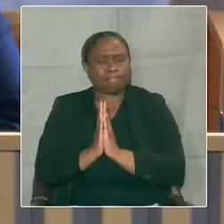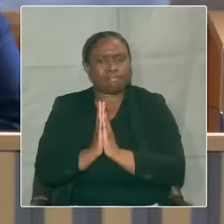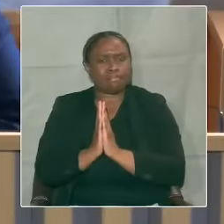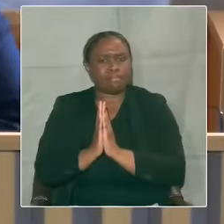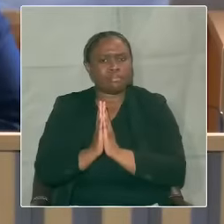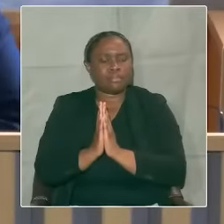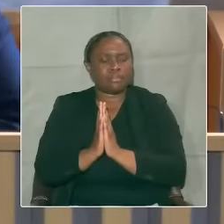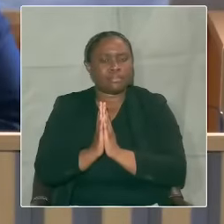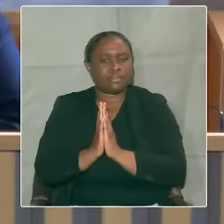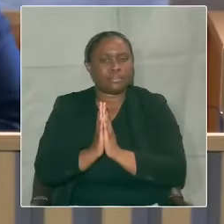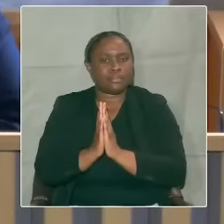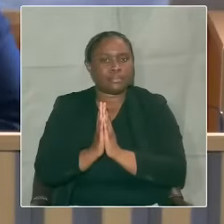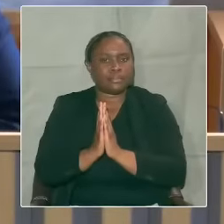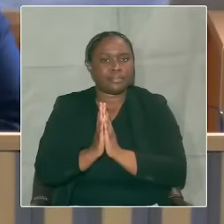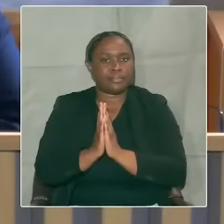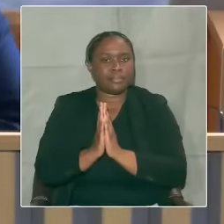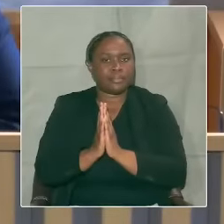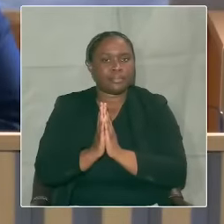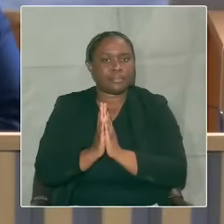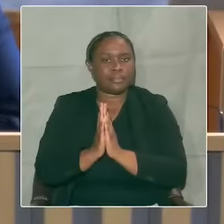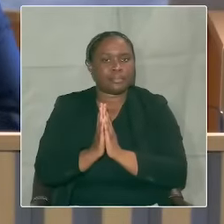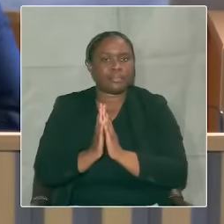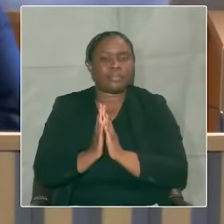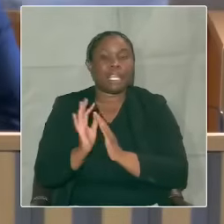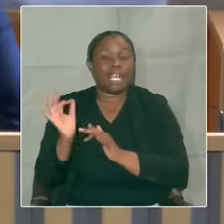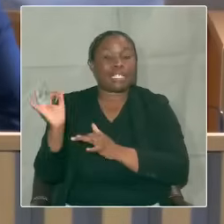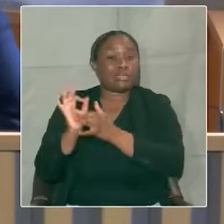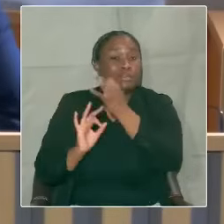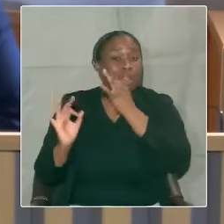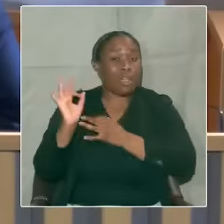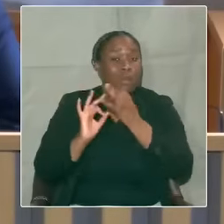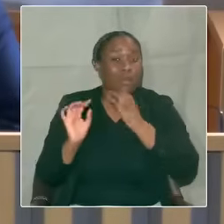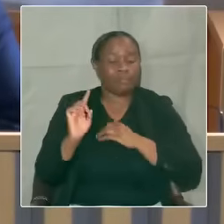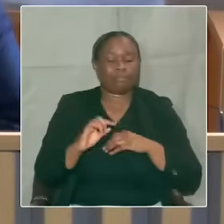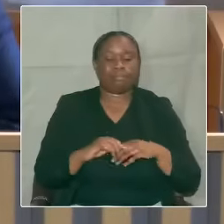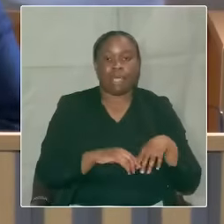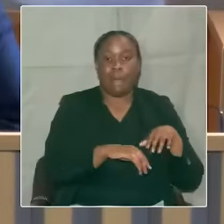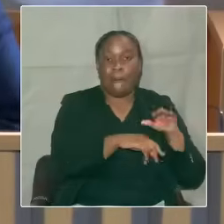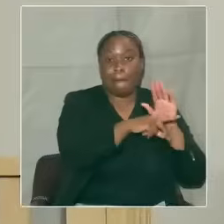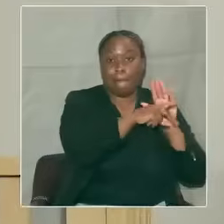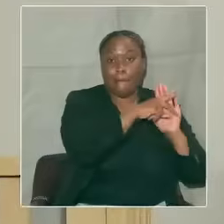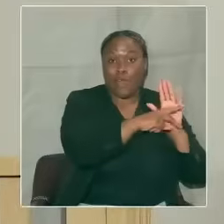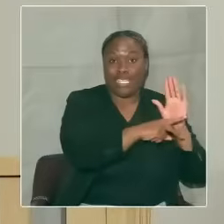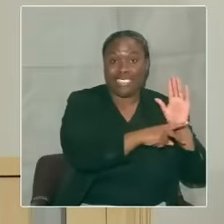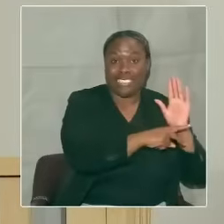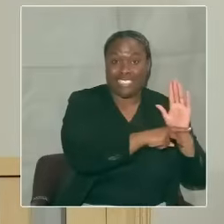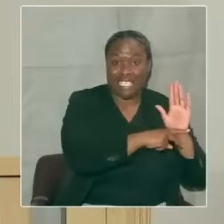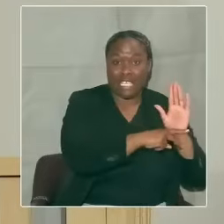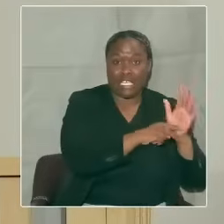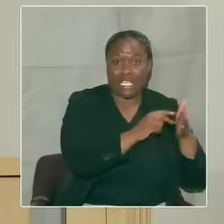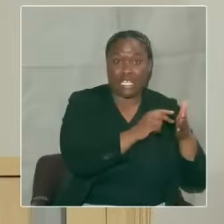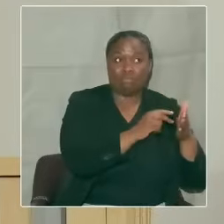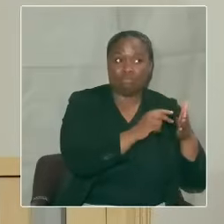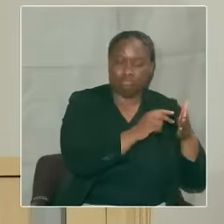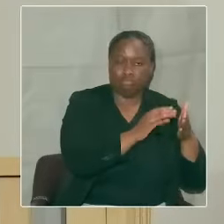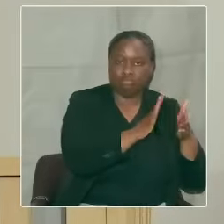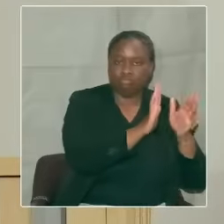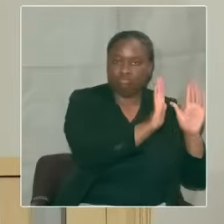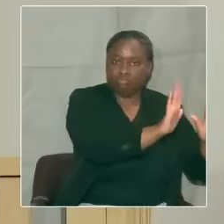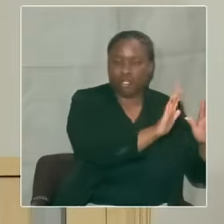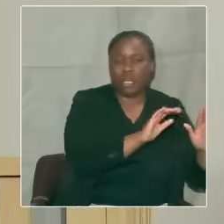us what the distinction is between policy, directions,